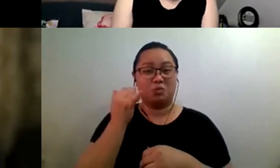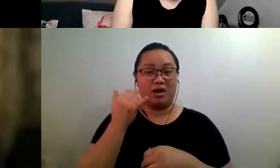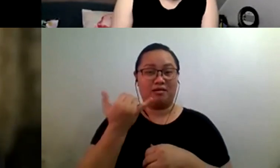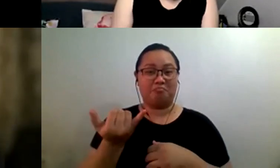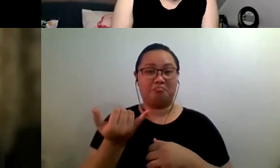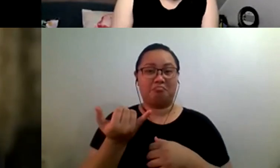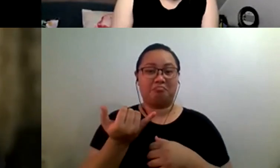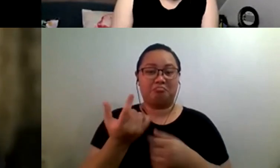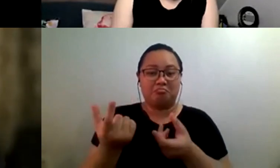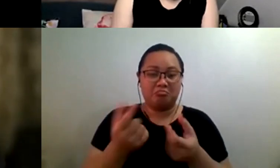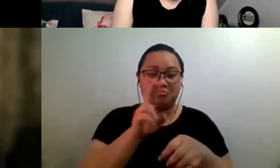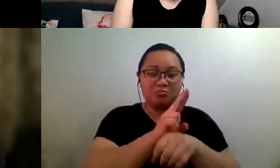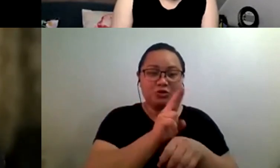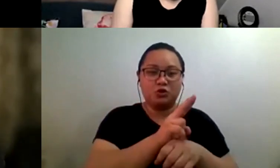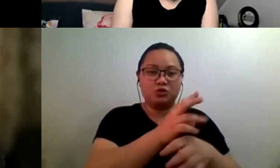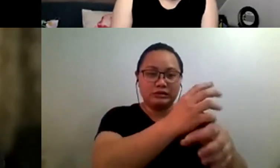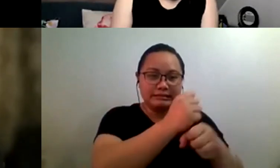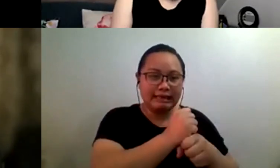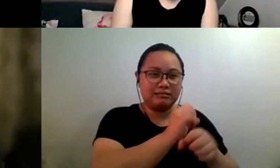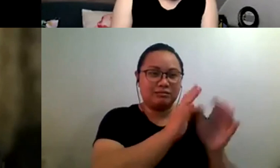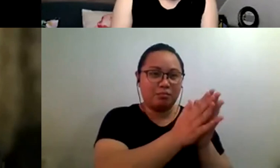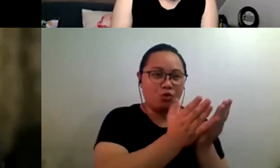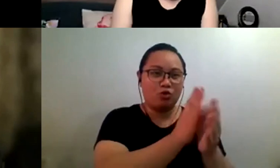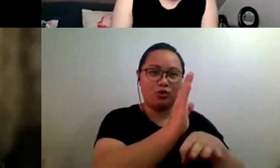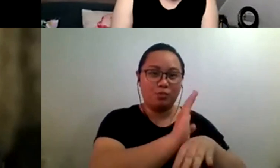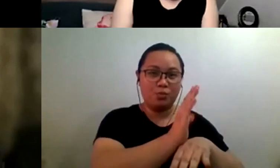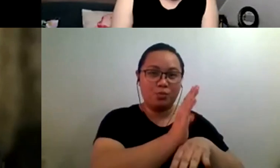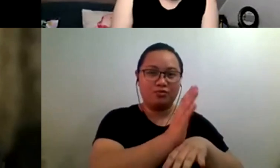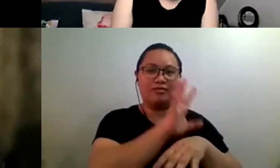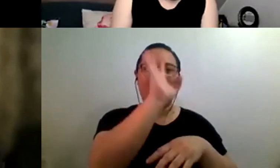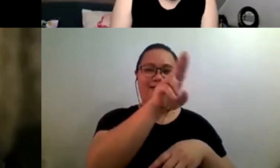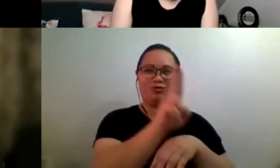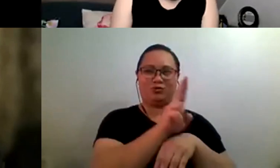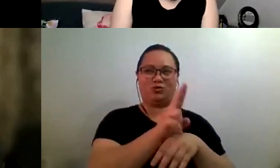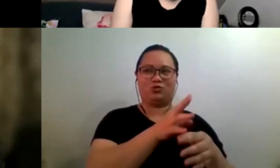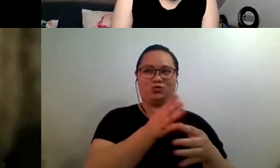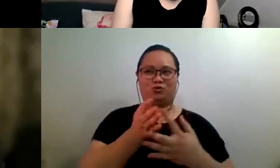so useful, so strong in teaching empathy, because